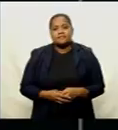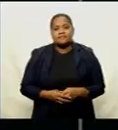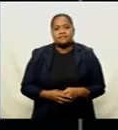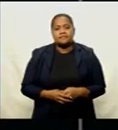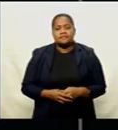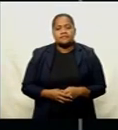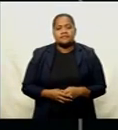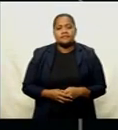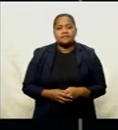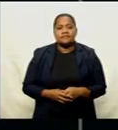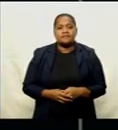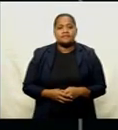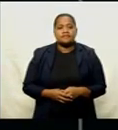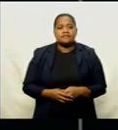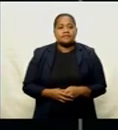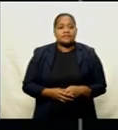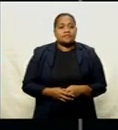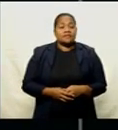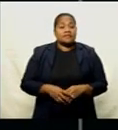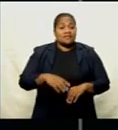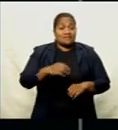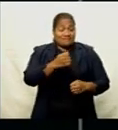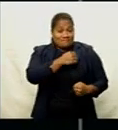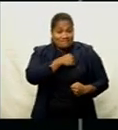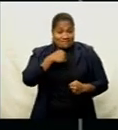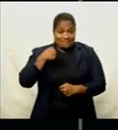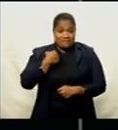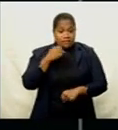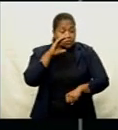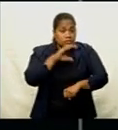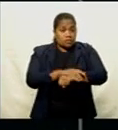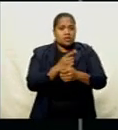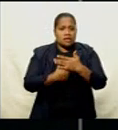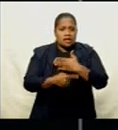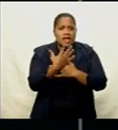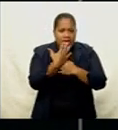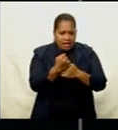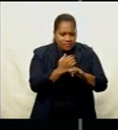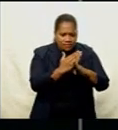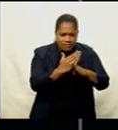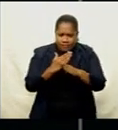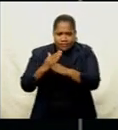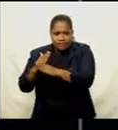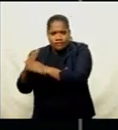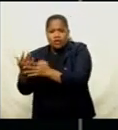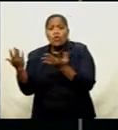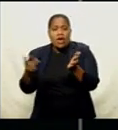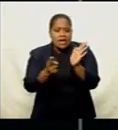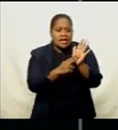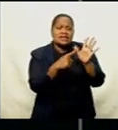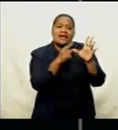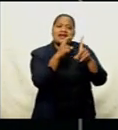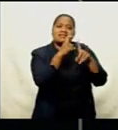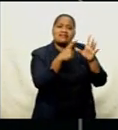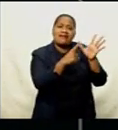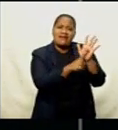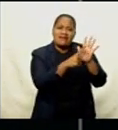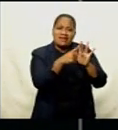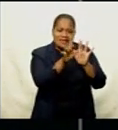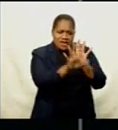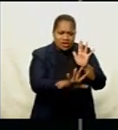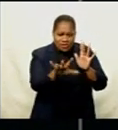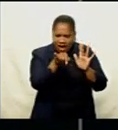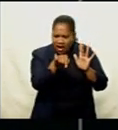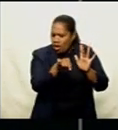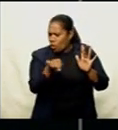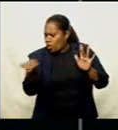News. Military personnel and police have set up checkpoints at all shortcuts in the Nandali area leading to Nosori town.